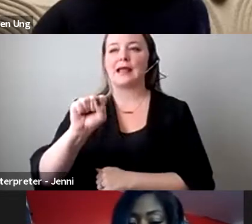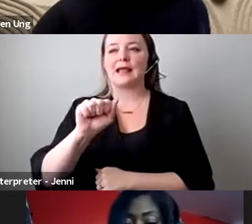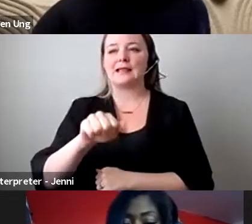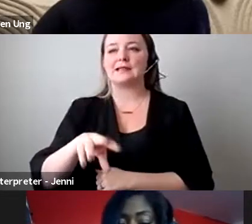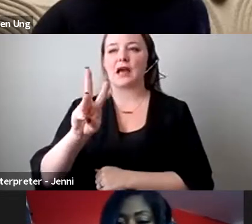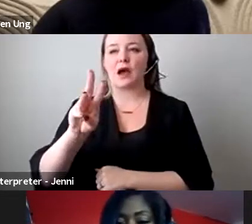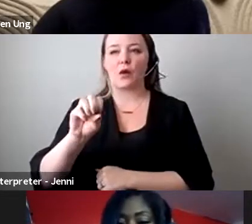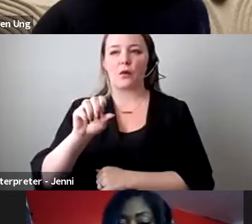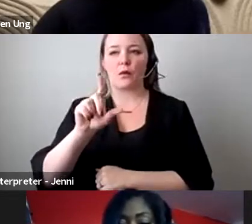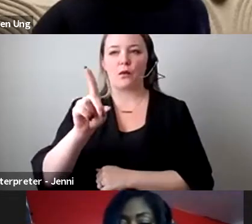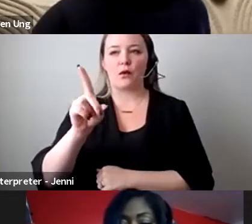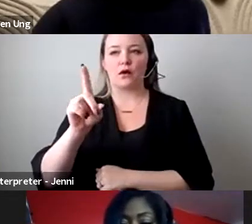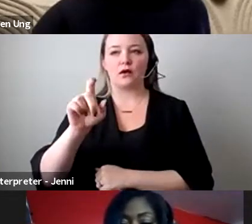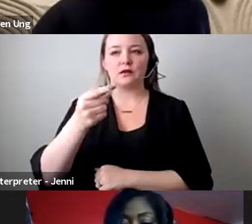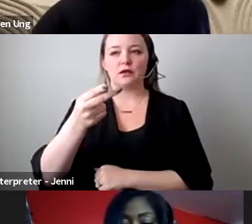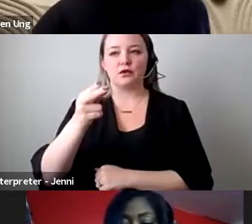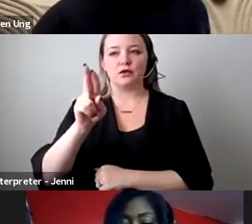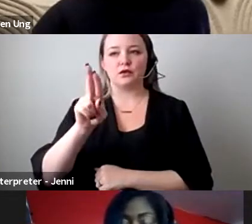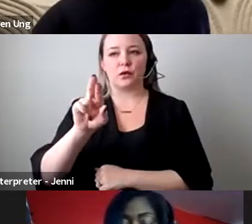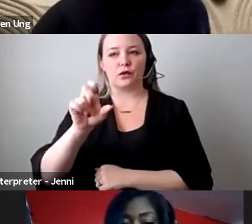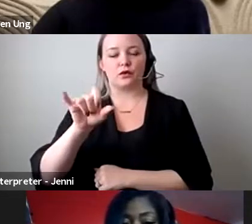day.